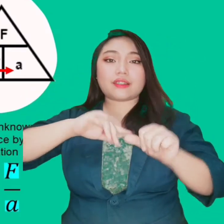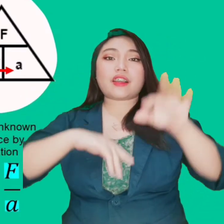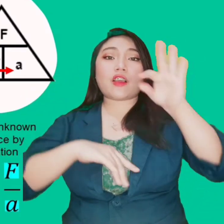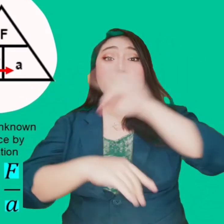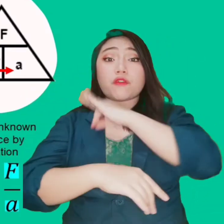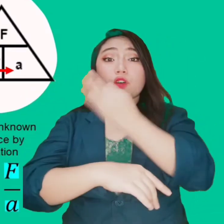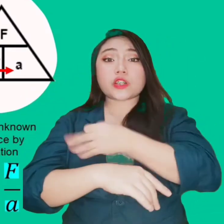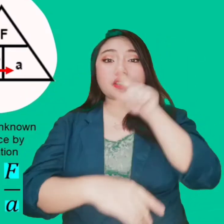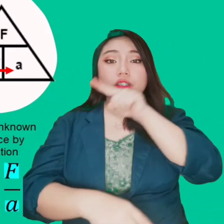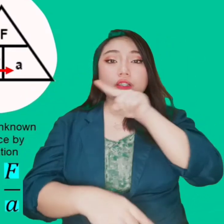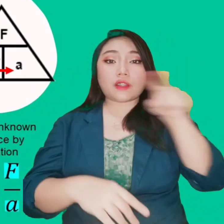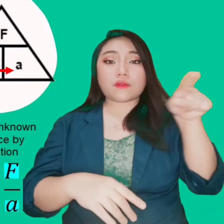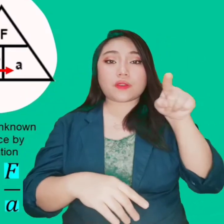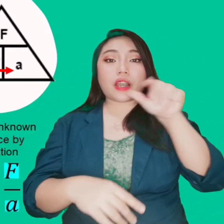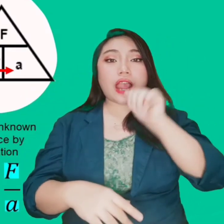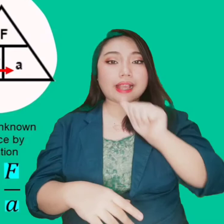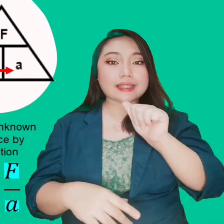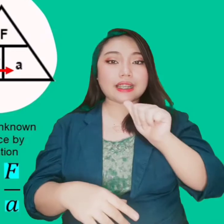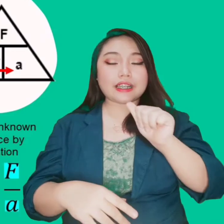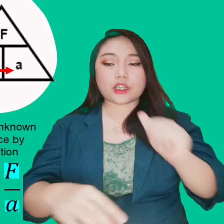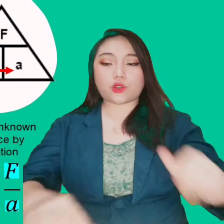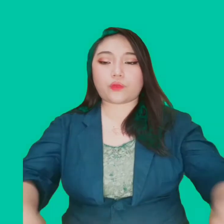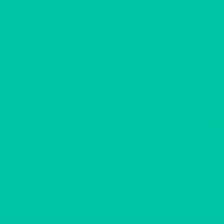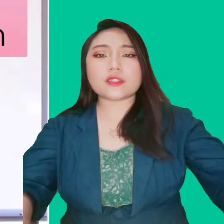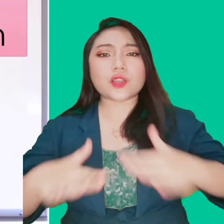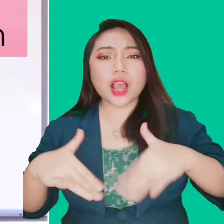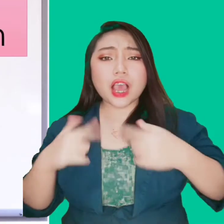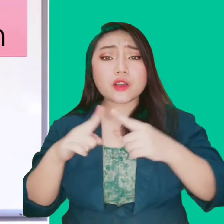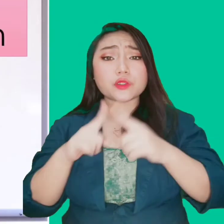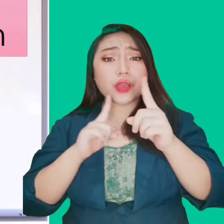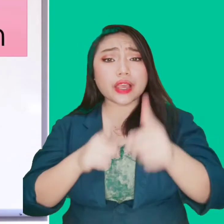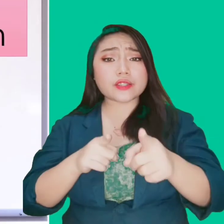A. Okay?